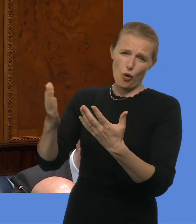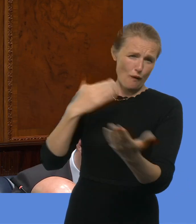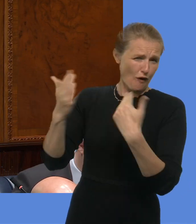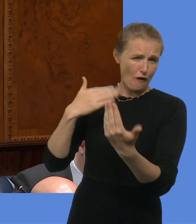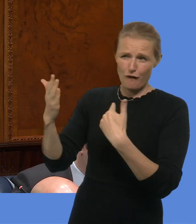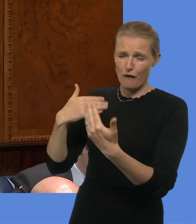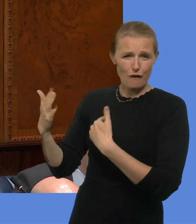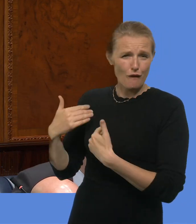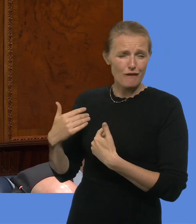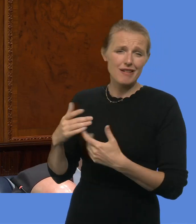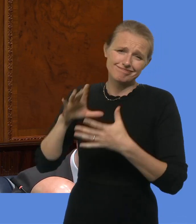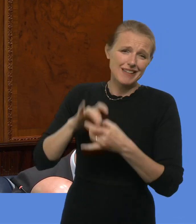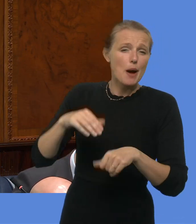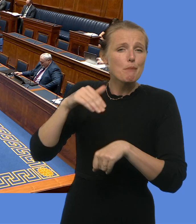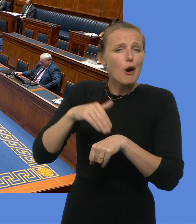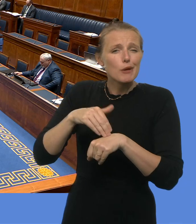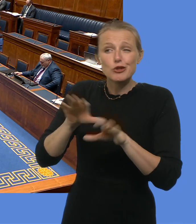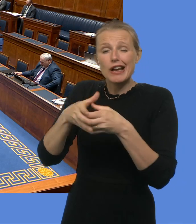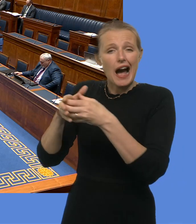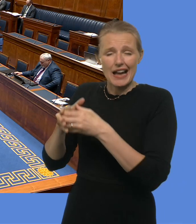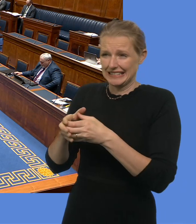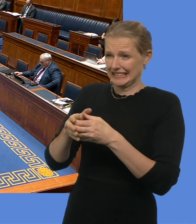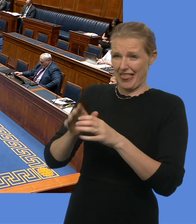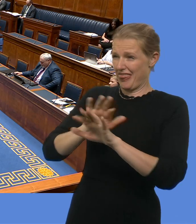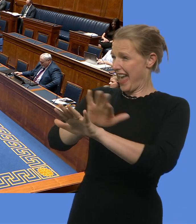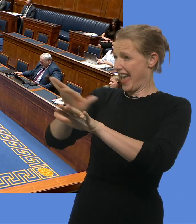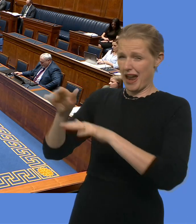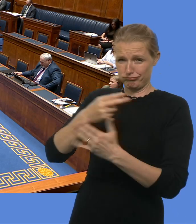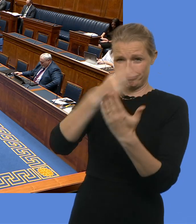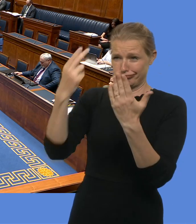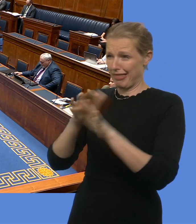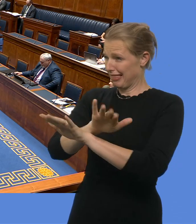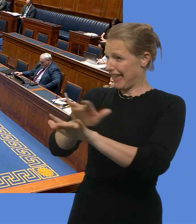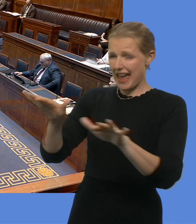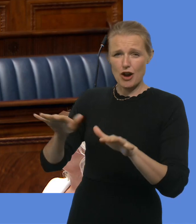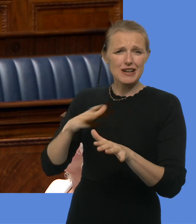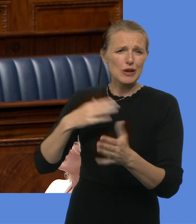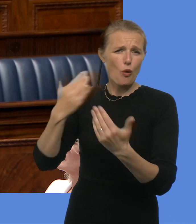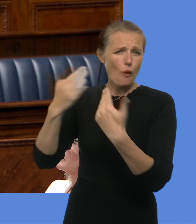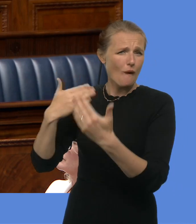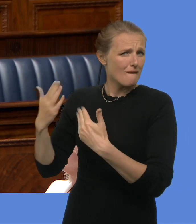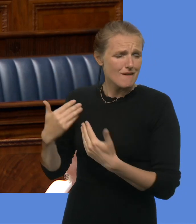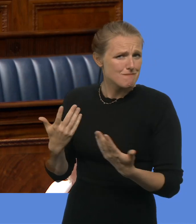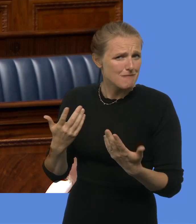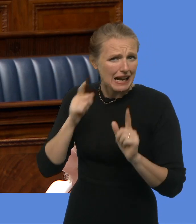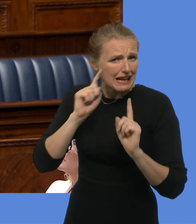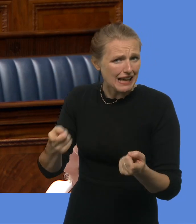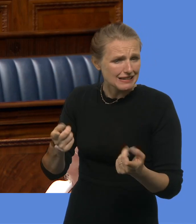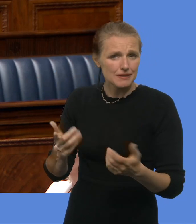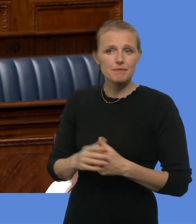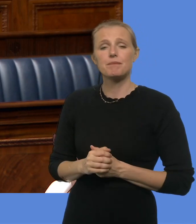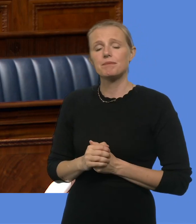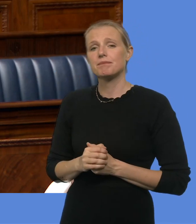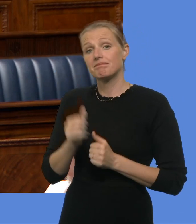paramilitary gangs from too many of our communities. Minister. Thank the member for his question. Paramilitarism has absolutely no